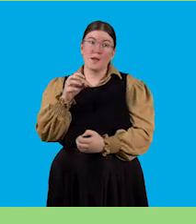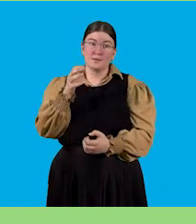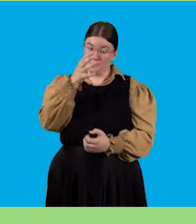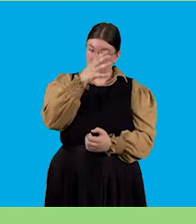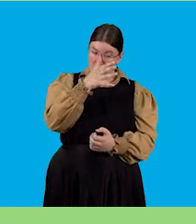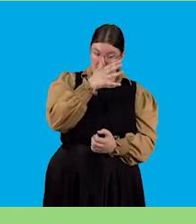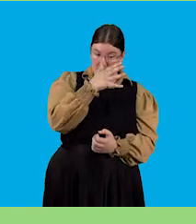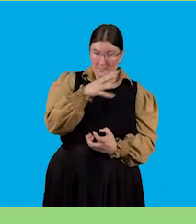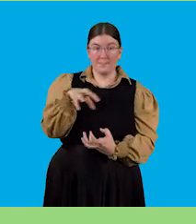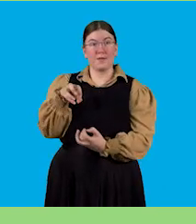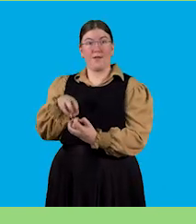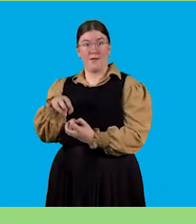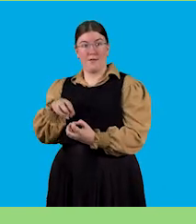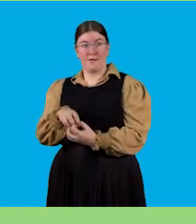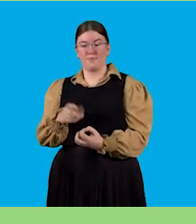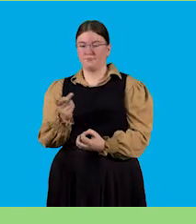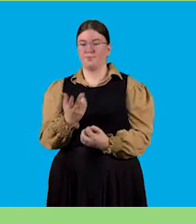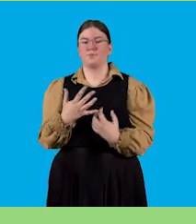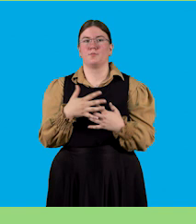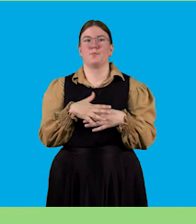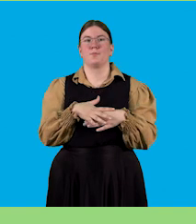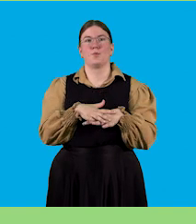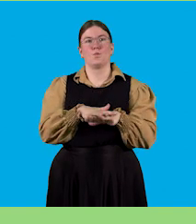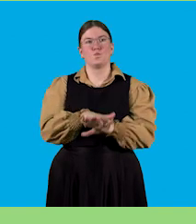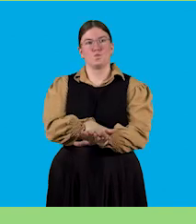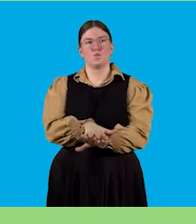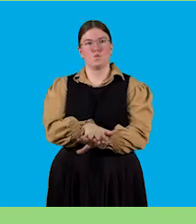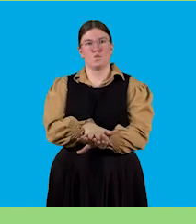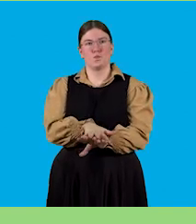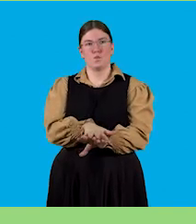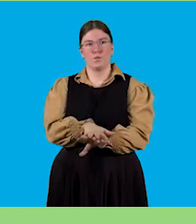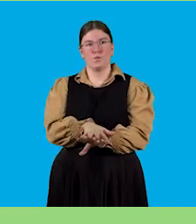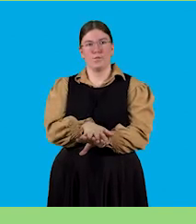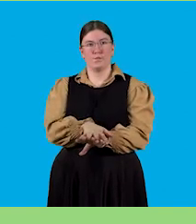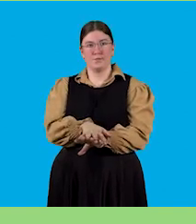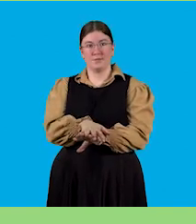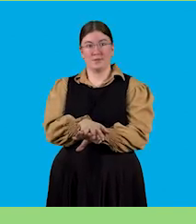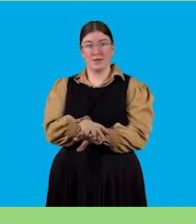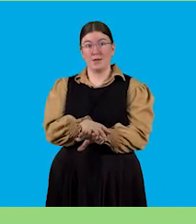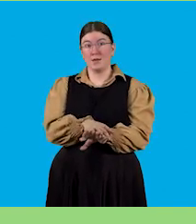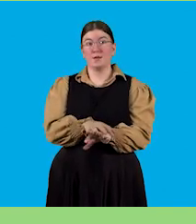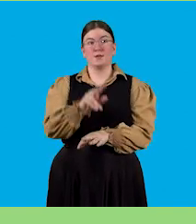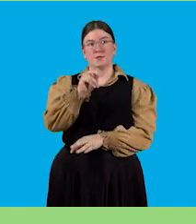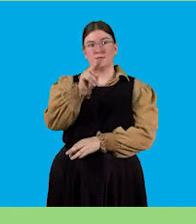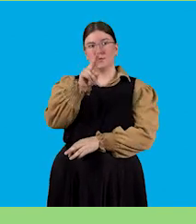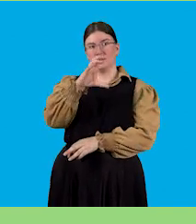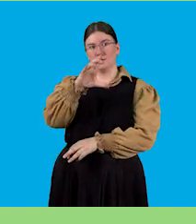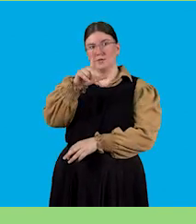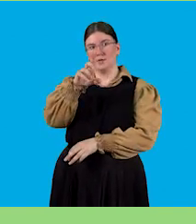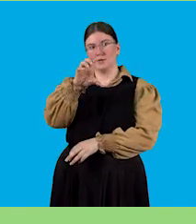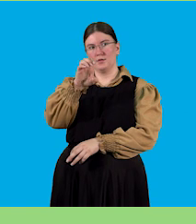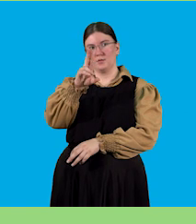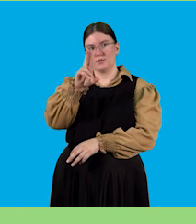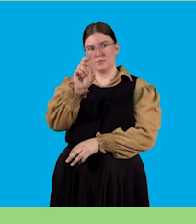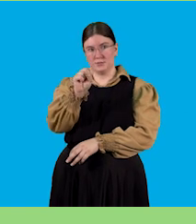cell, scientifically known as the ovum, fuse. The nucleus of a sperm joins with